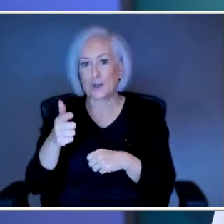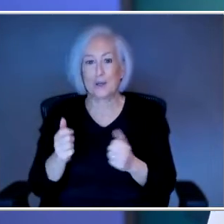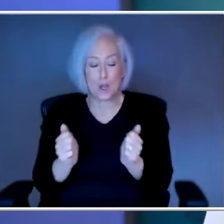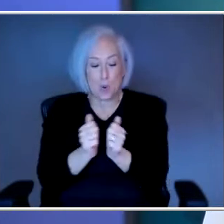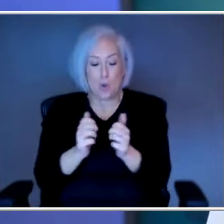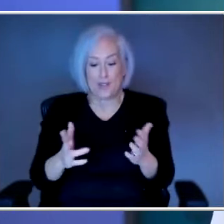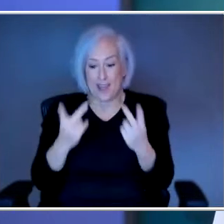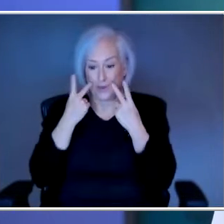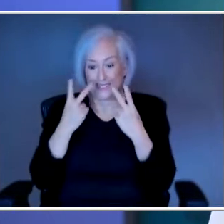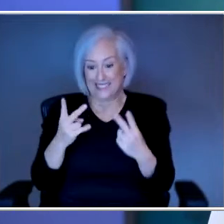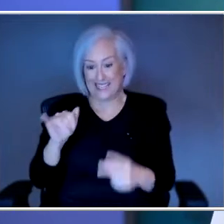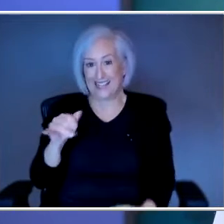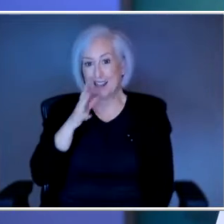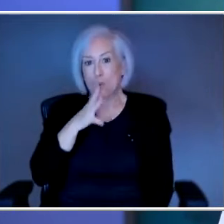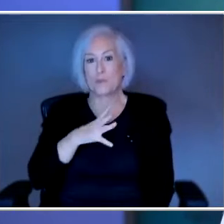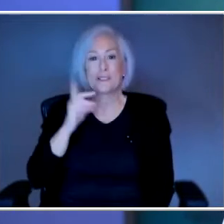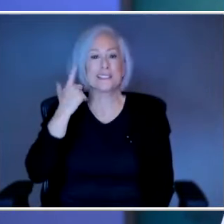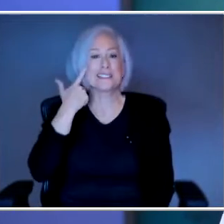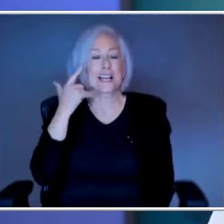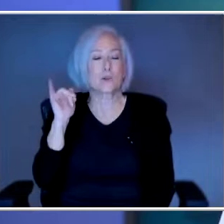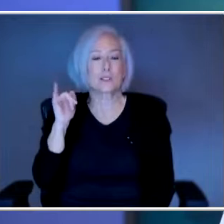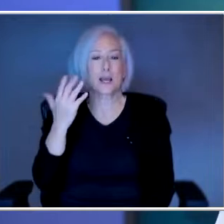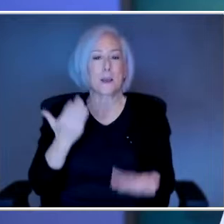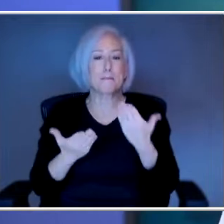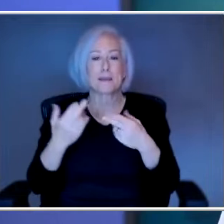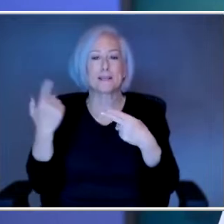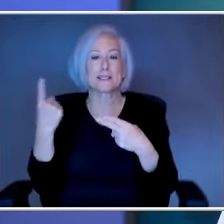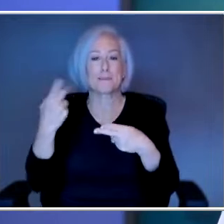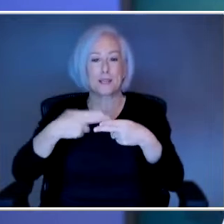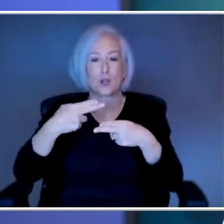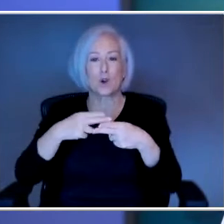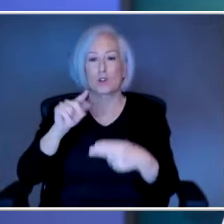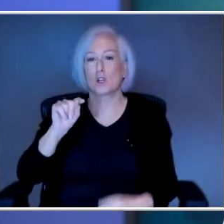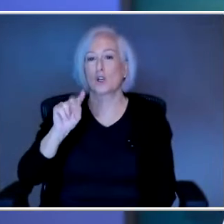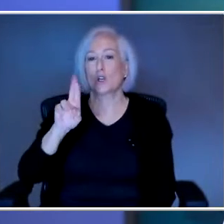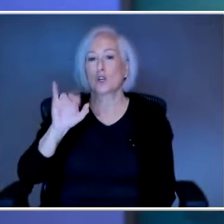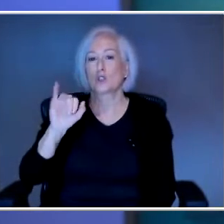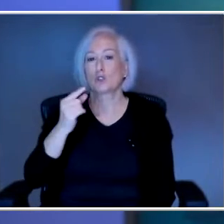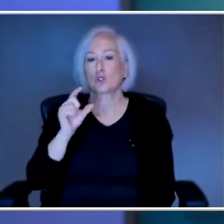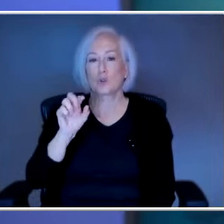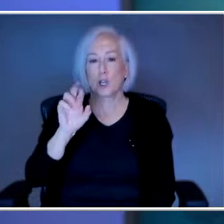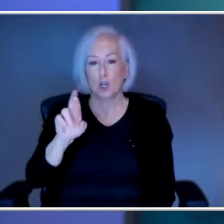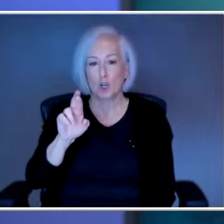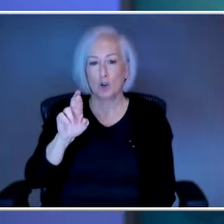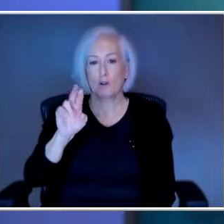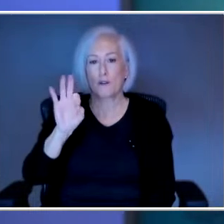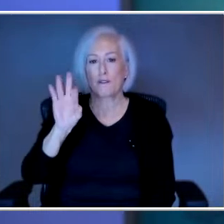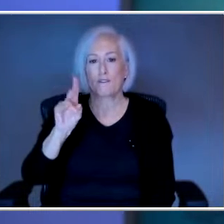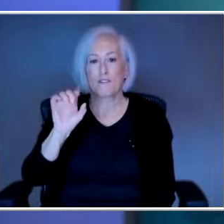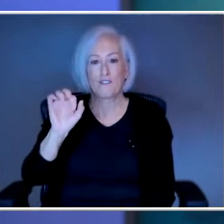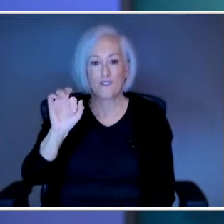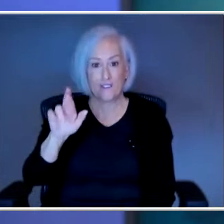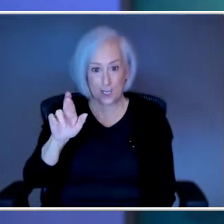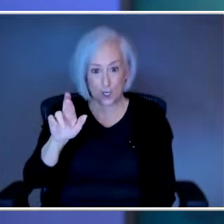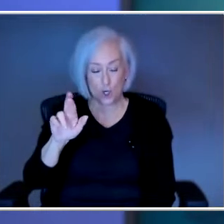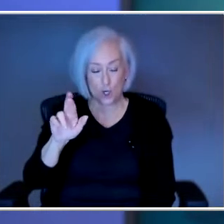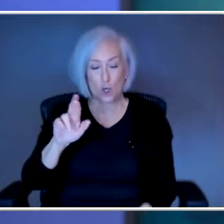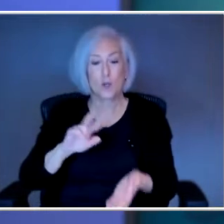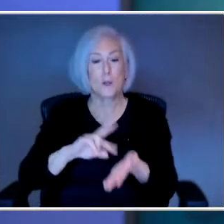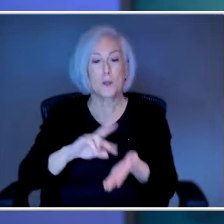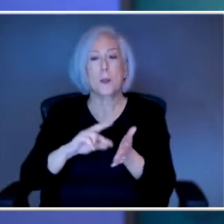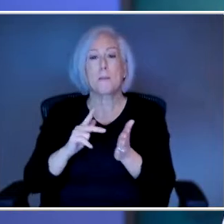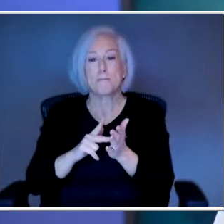more like a trigger finger, which is actually not too dissimilar. It's swelling in the tendon that causes it, and then tendon kind of binding up on one of the